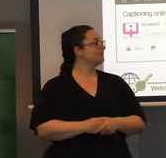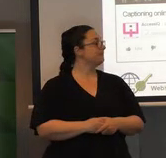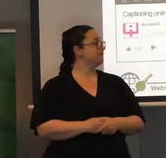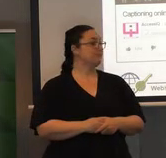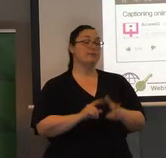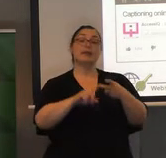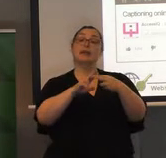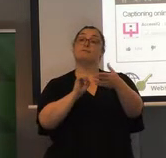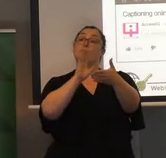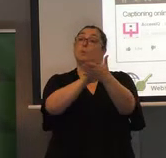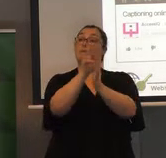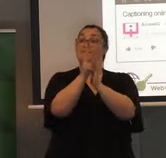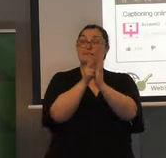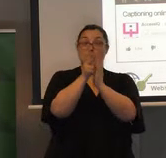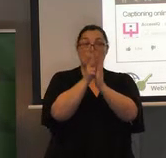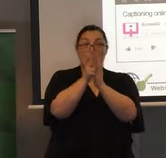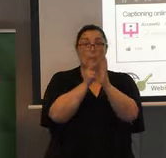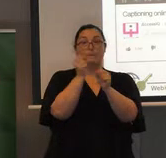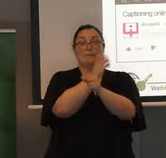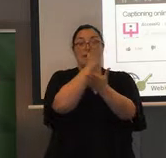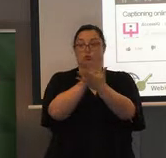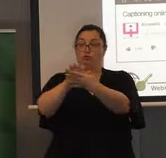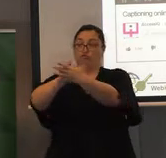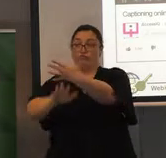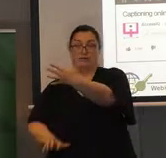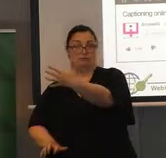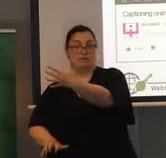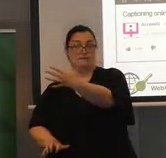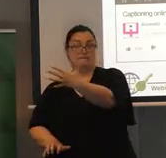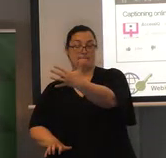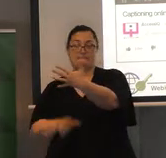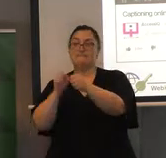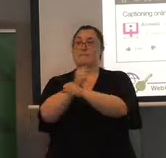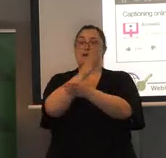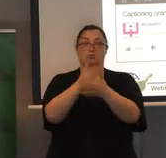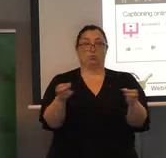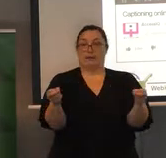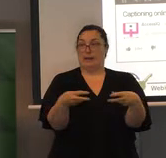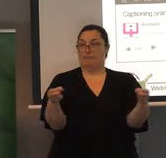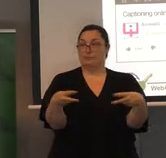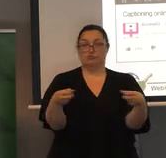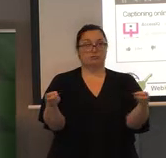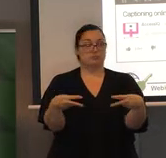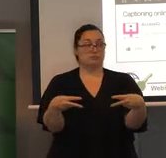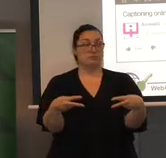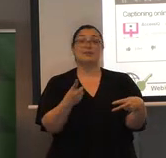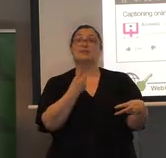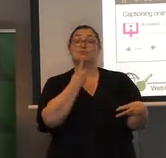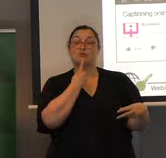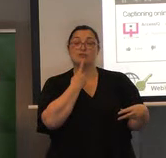If you're putting video on, make sure there are text transcripts, make sure there are